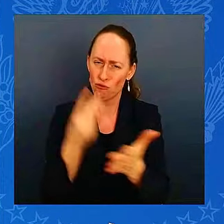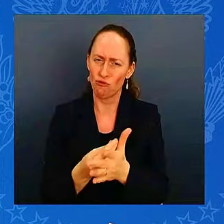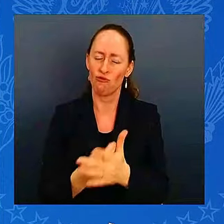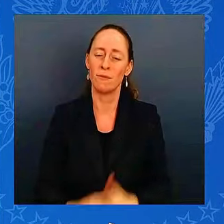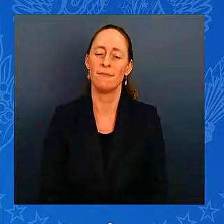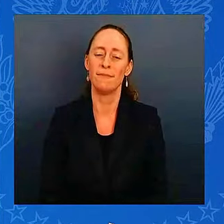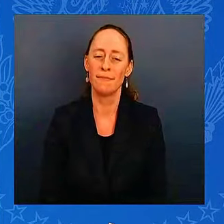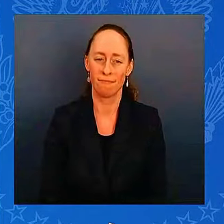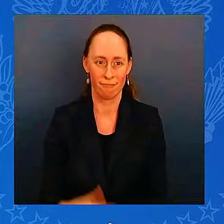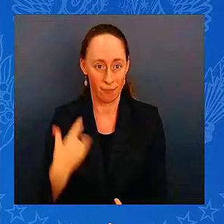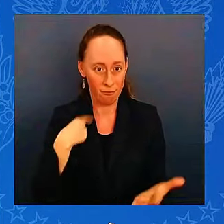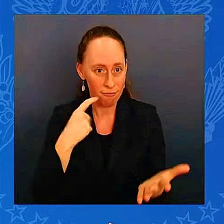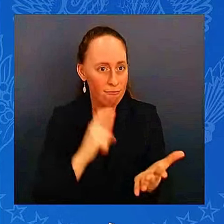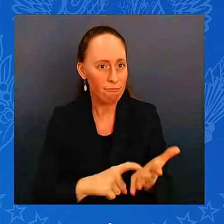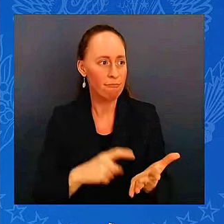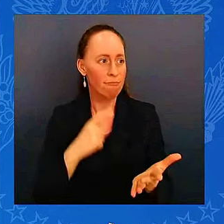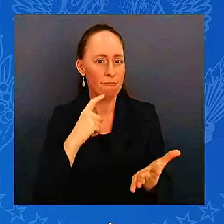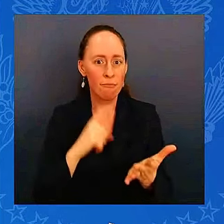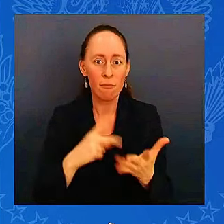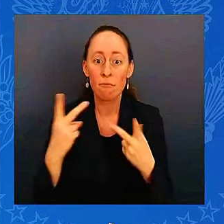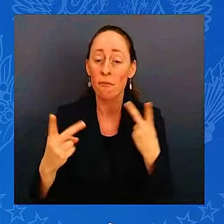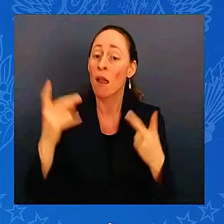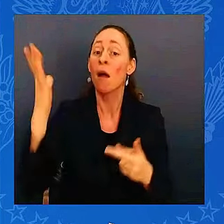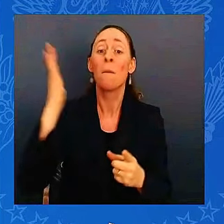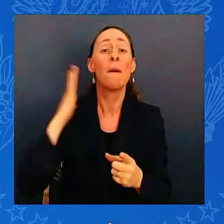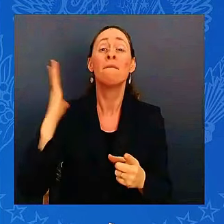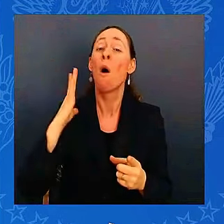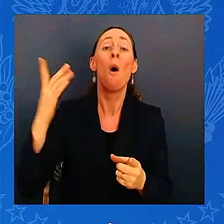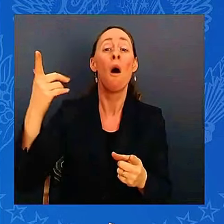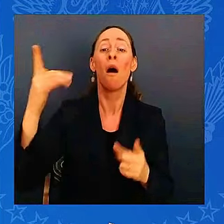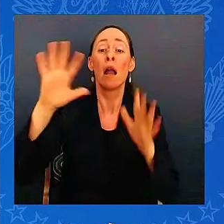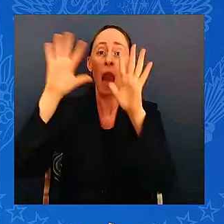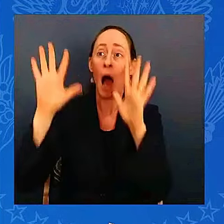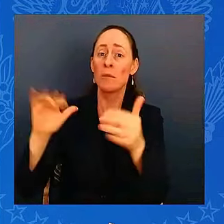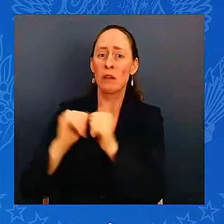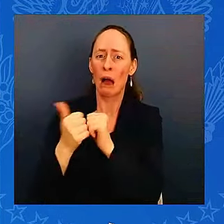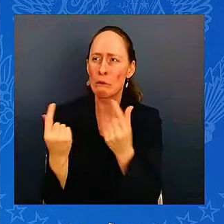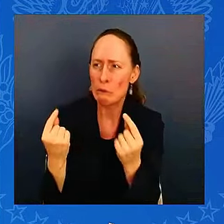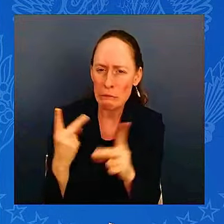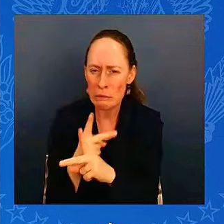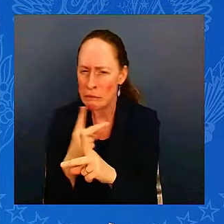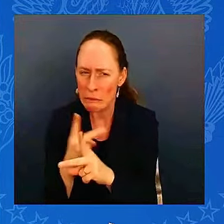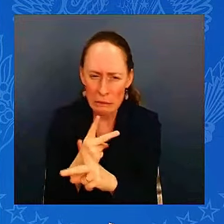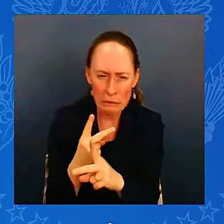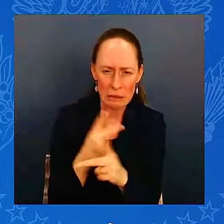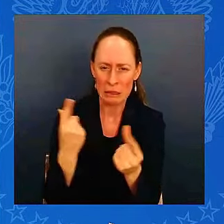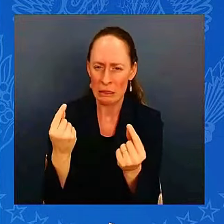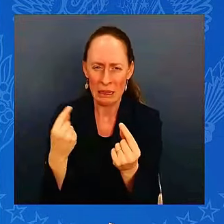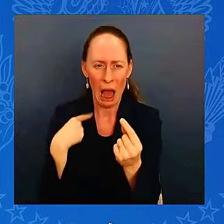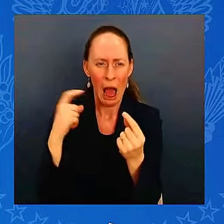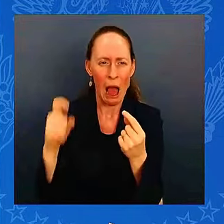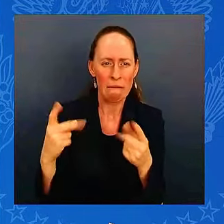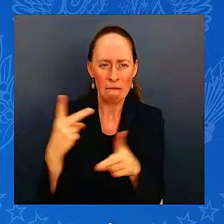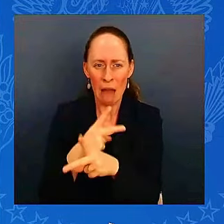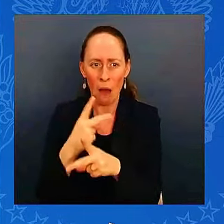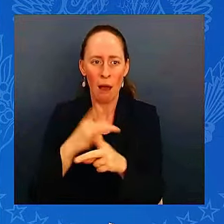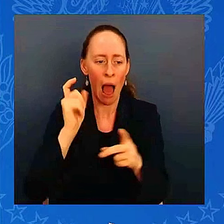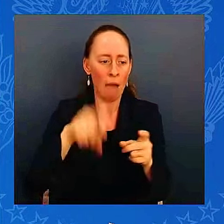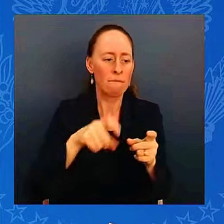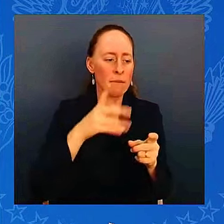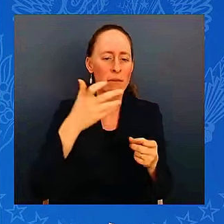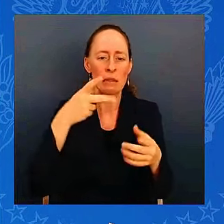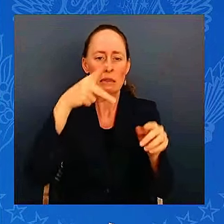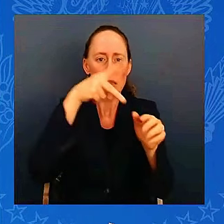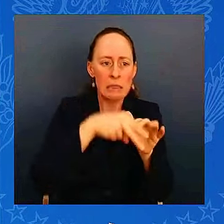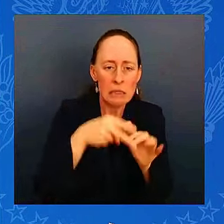about conversation about sacrifice or focus on doing less, Kamala and I have pursued an ambitious climate policy focused